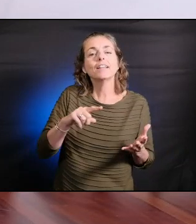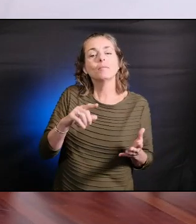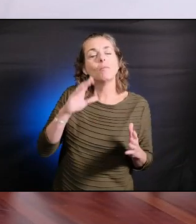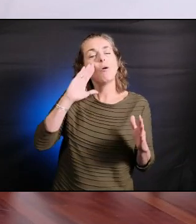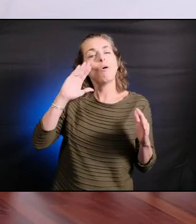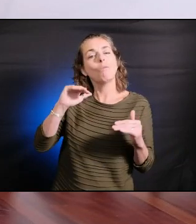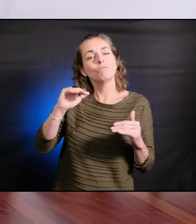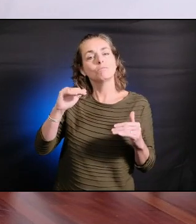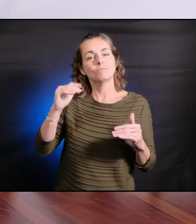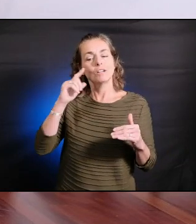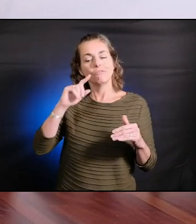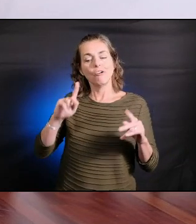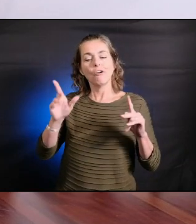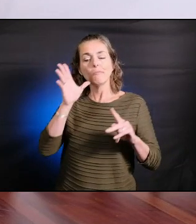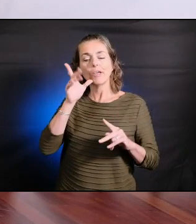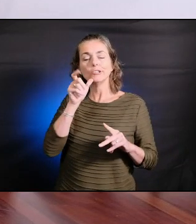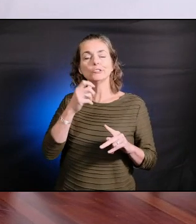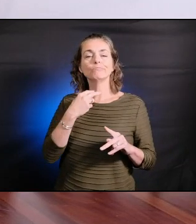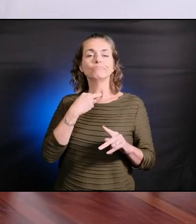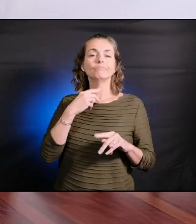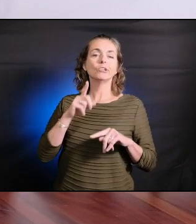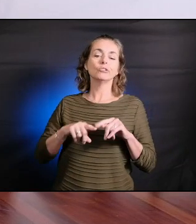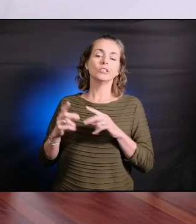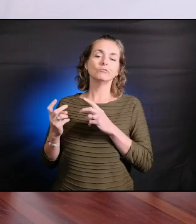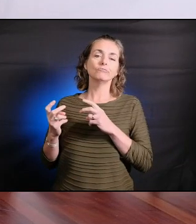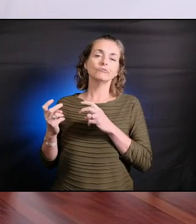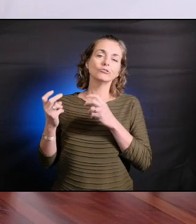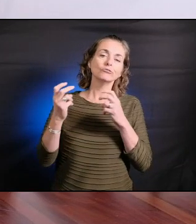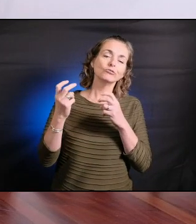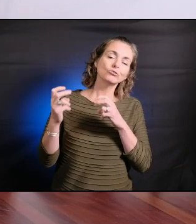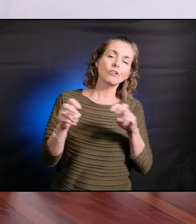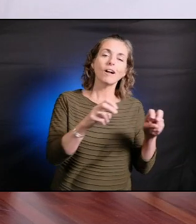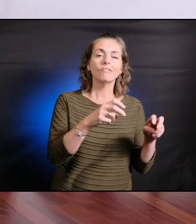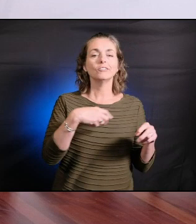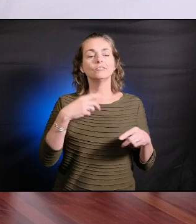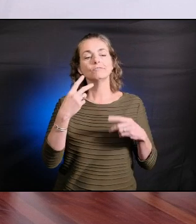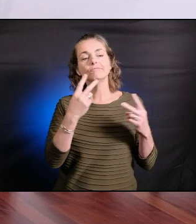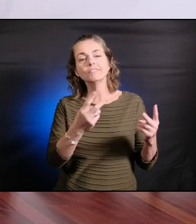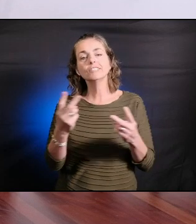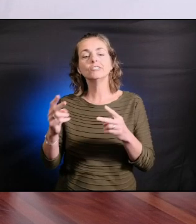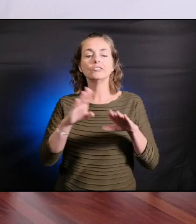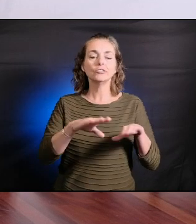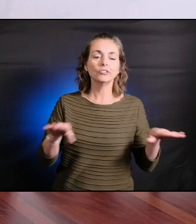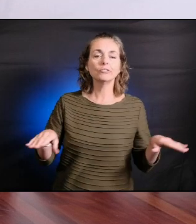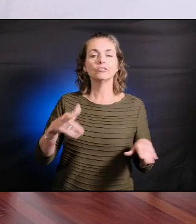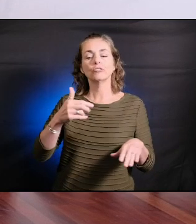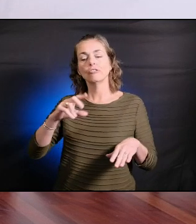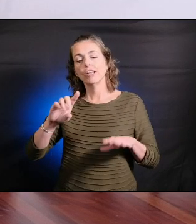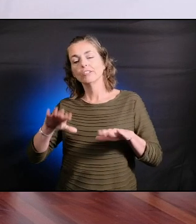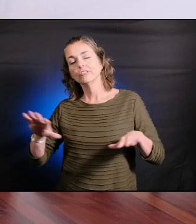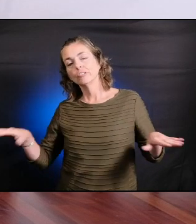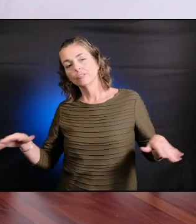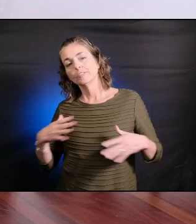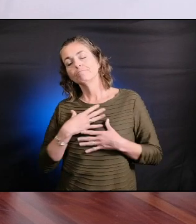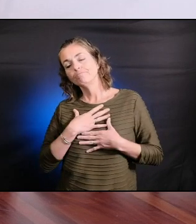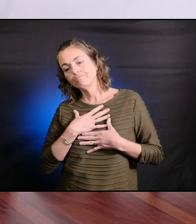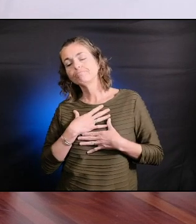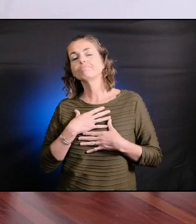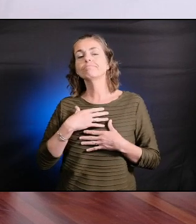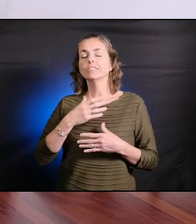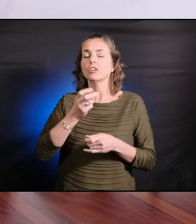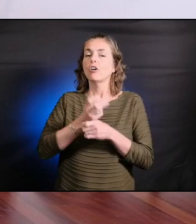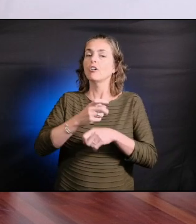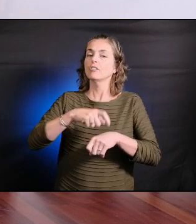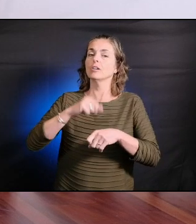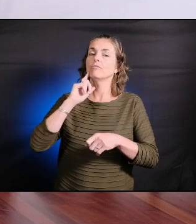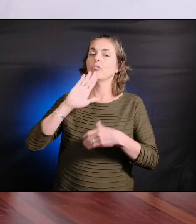to see their children, their grandchildren. I know this is a very difficult time for all of us, but this too shall pass,